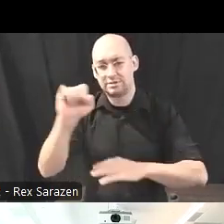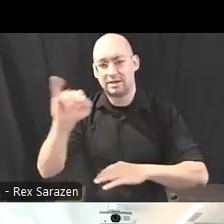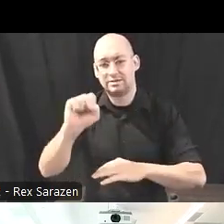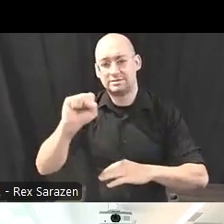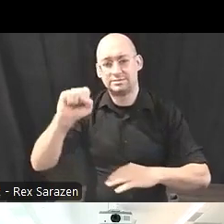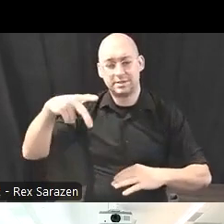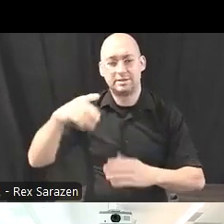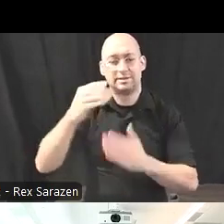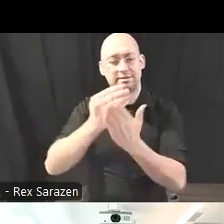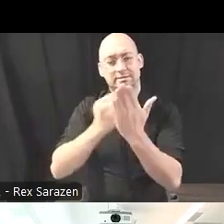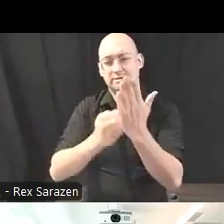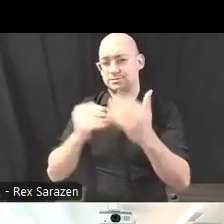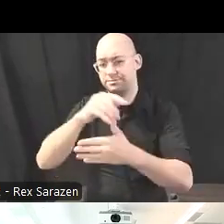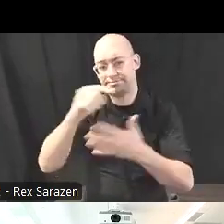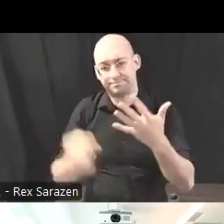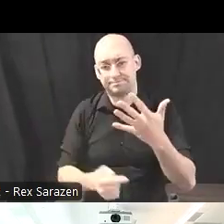the list is long. So